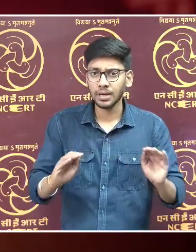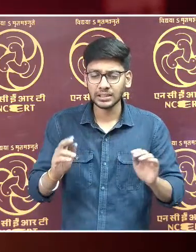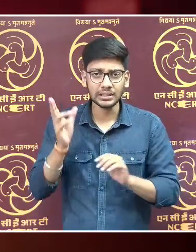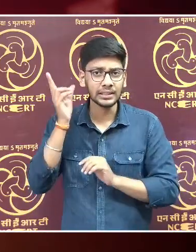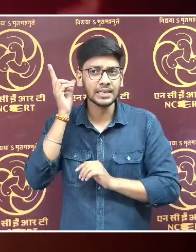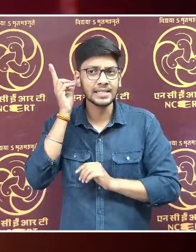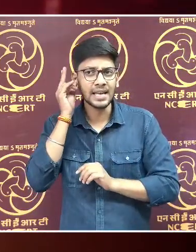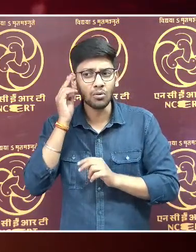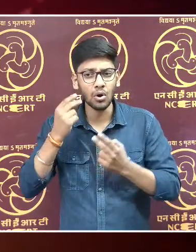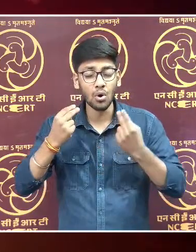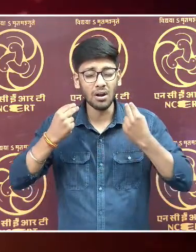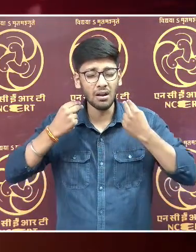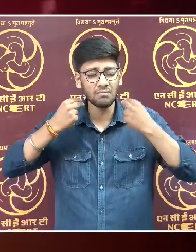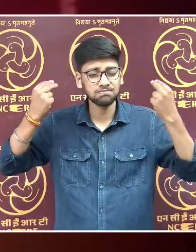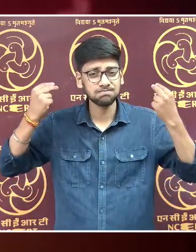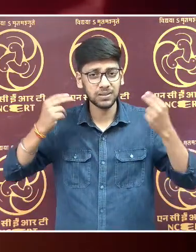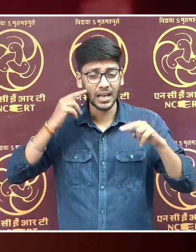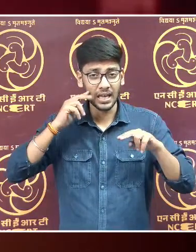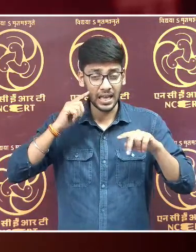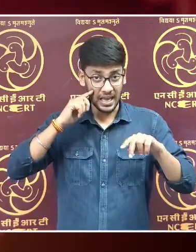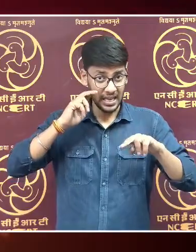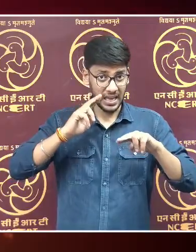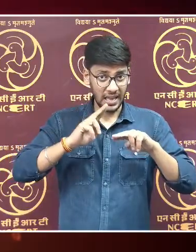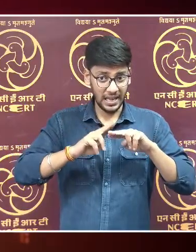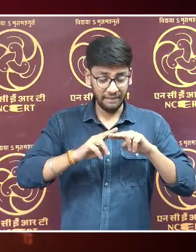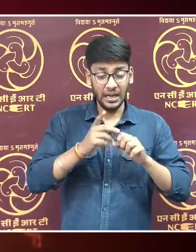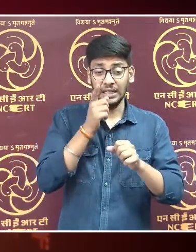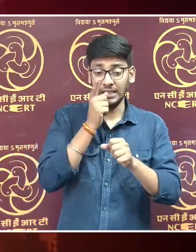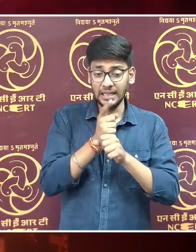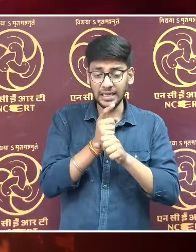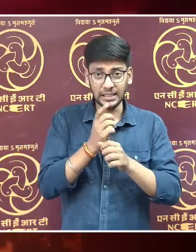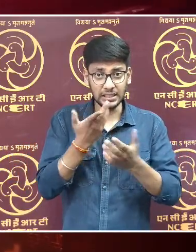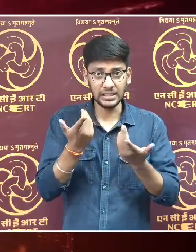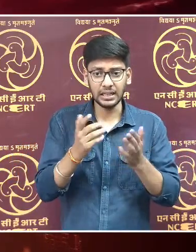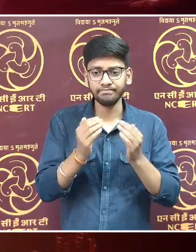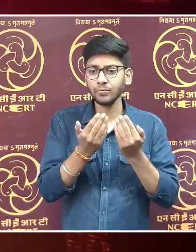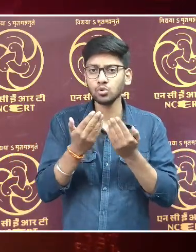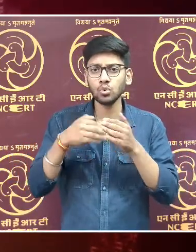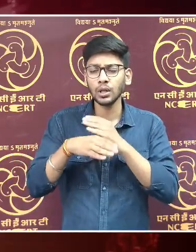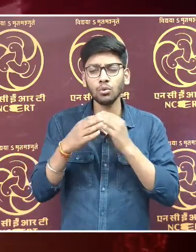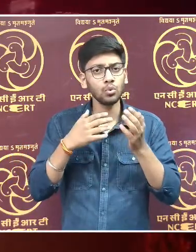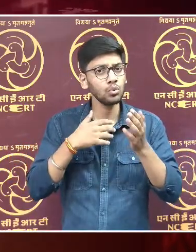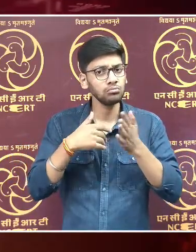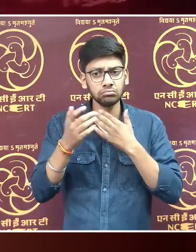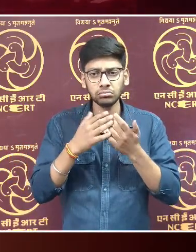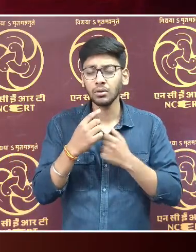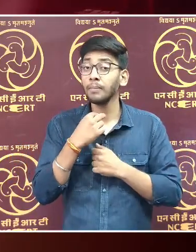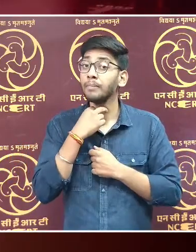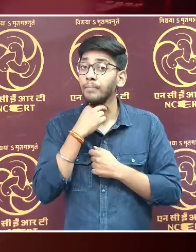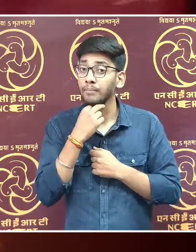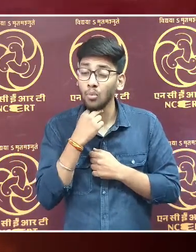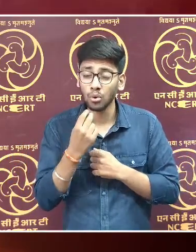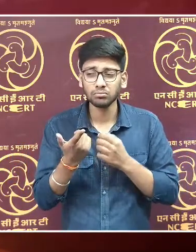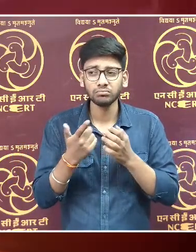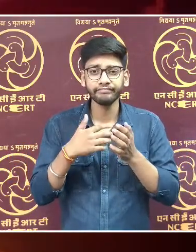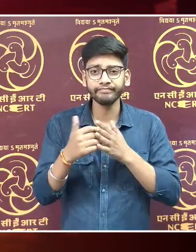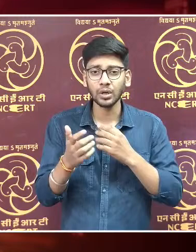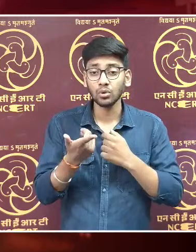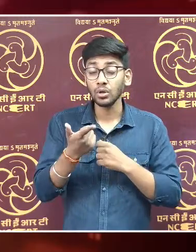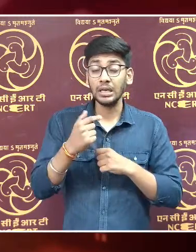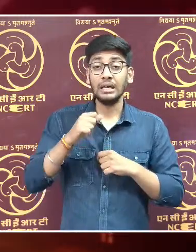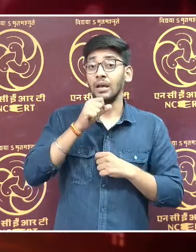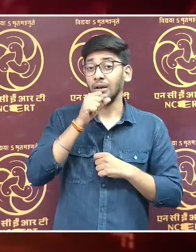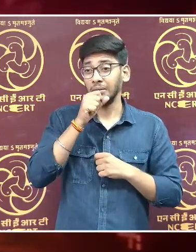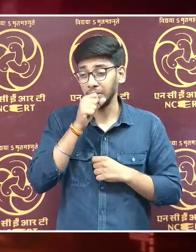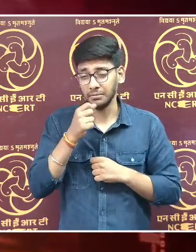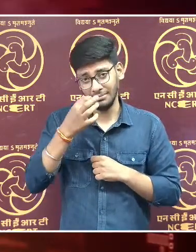the intensity of the sound what a school teacher will speak in the classroom will not be heard if the child has frequent cold and cough. So